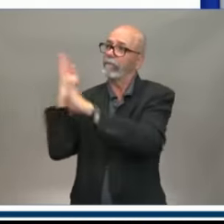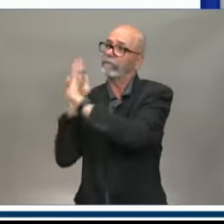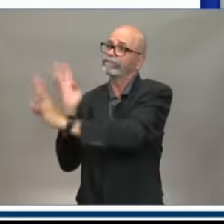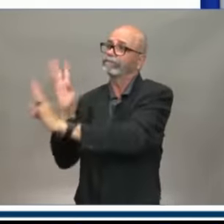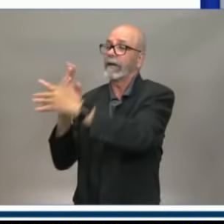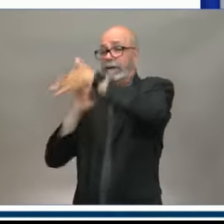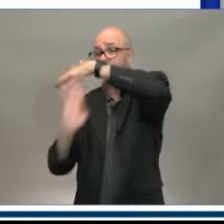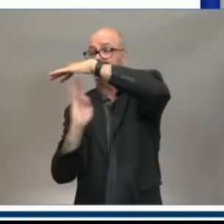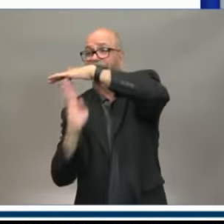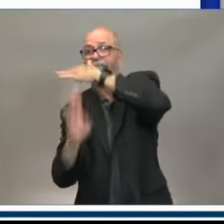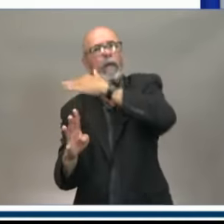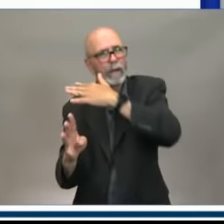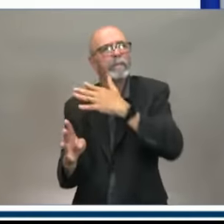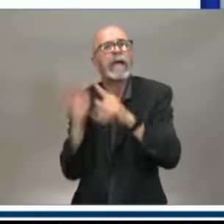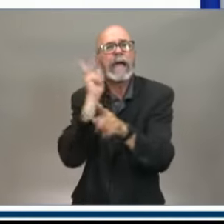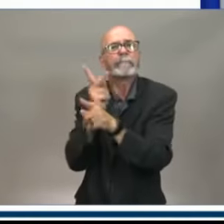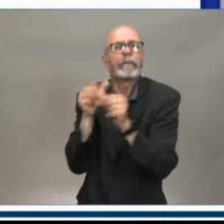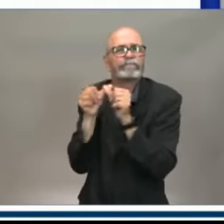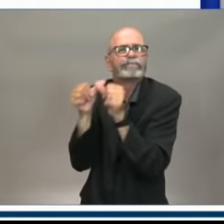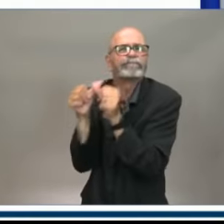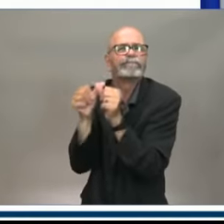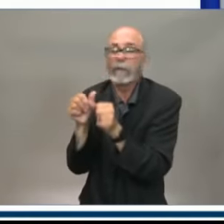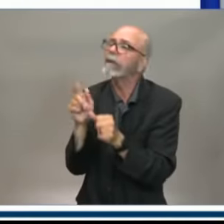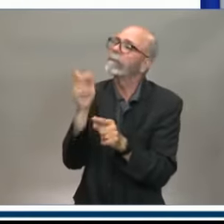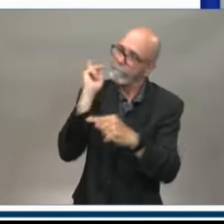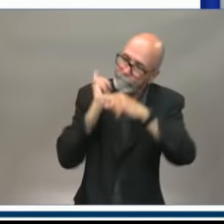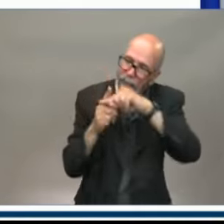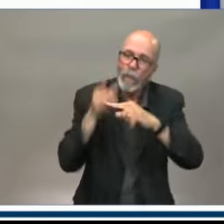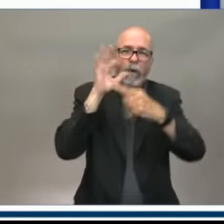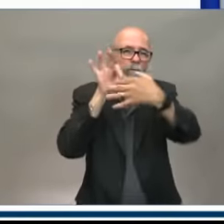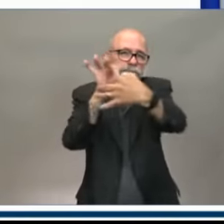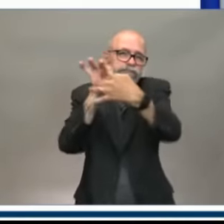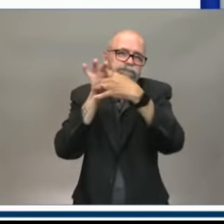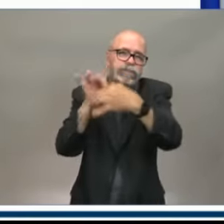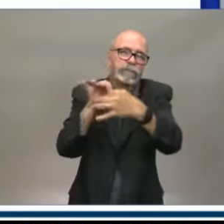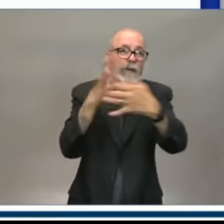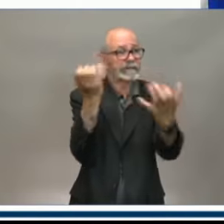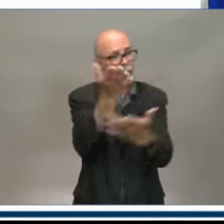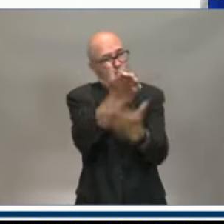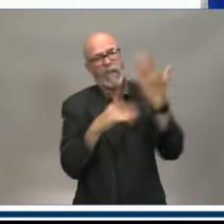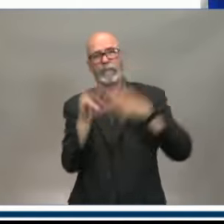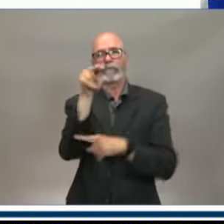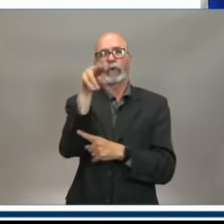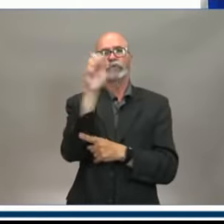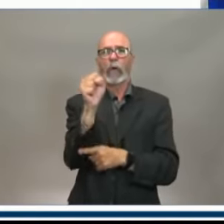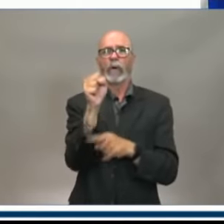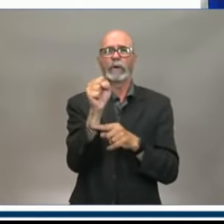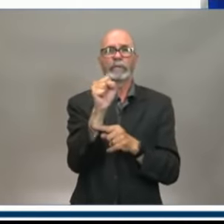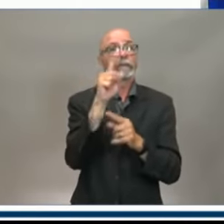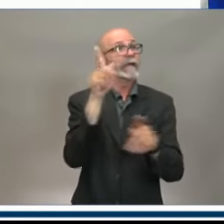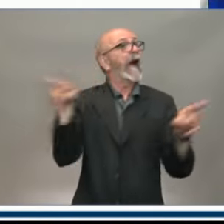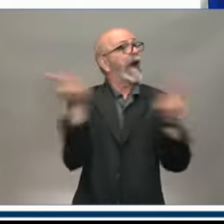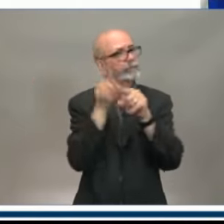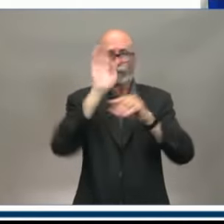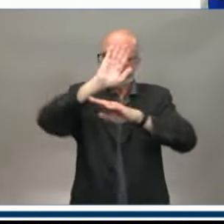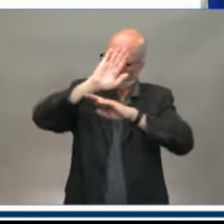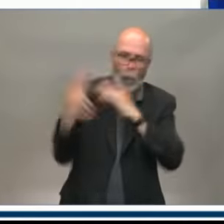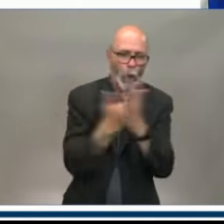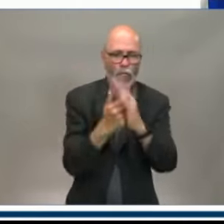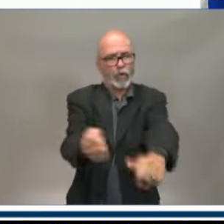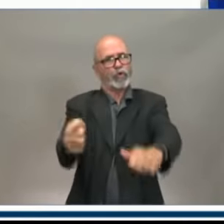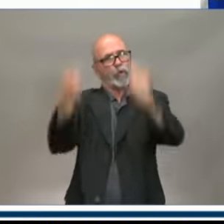united and focused on one Nova Scotian, one that includes us all. That's all the time we have for questions. Go ahead, Premier. Thank you,